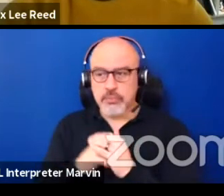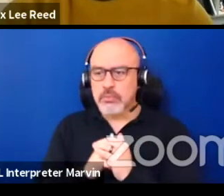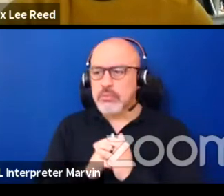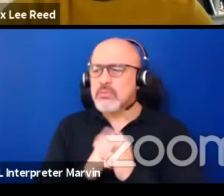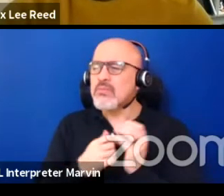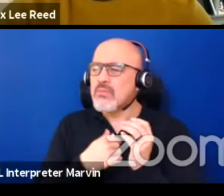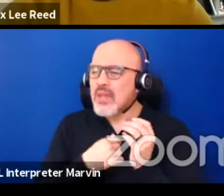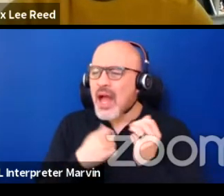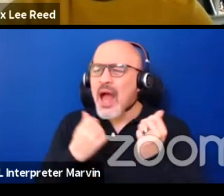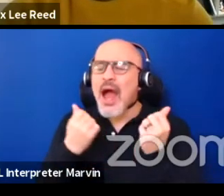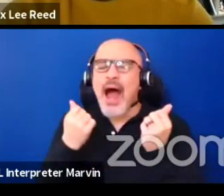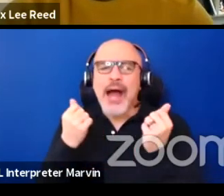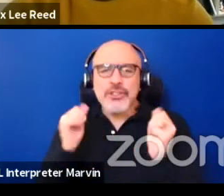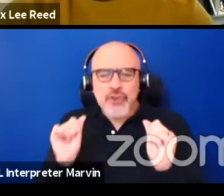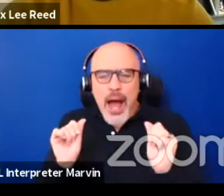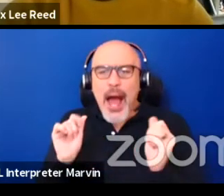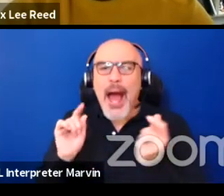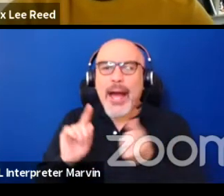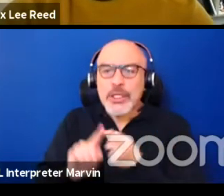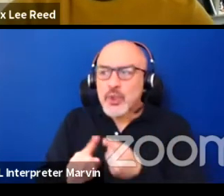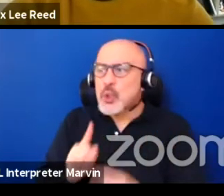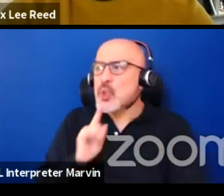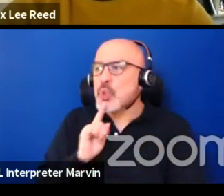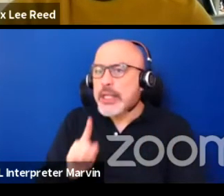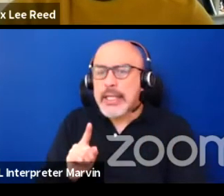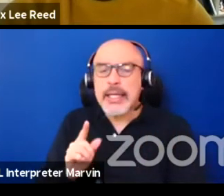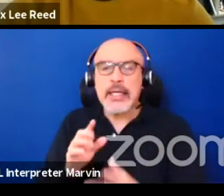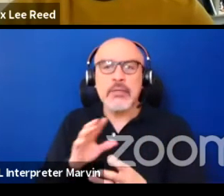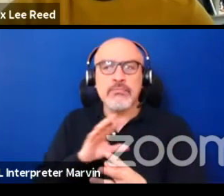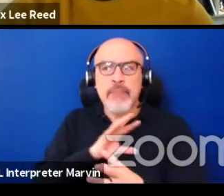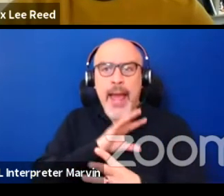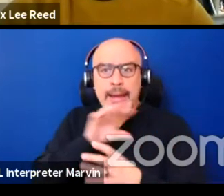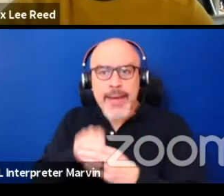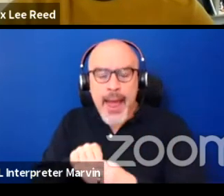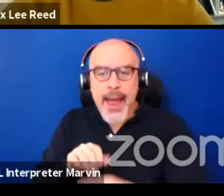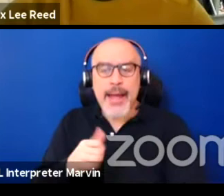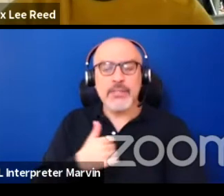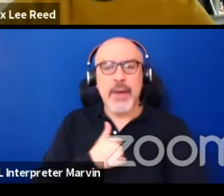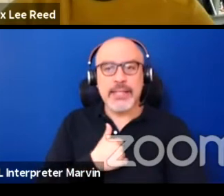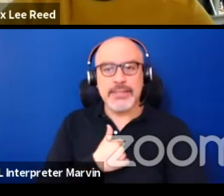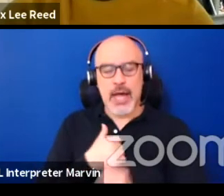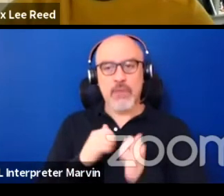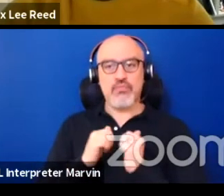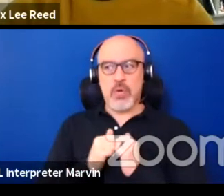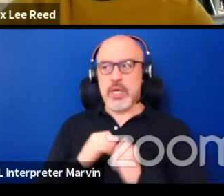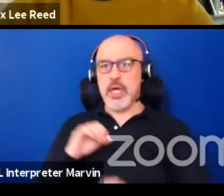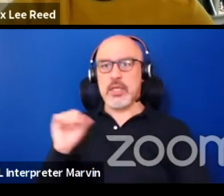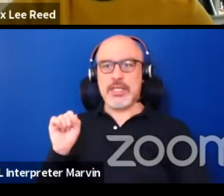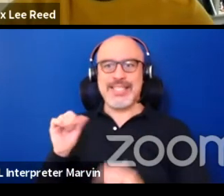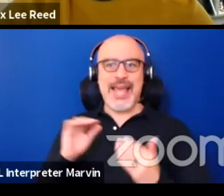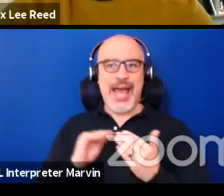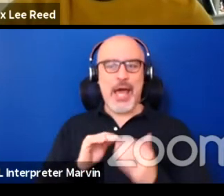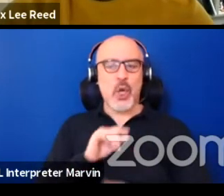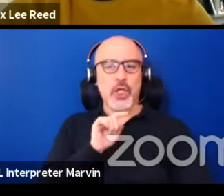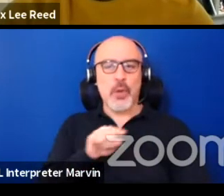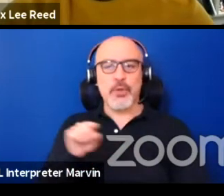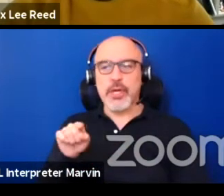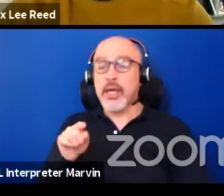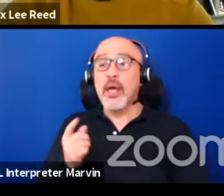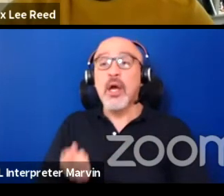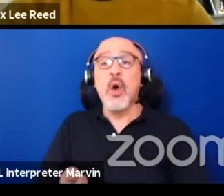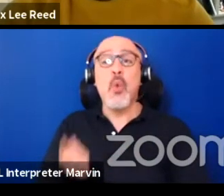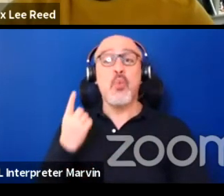tried and to really engage myself with the Seattle community. One of the things that